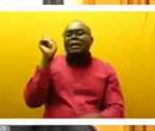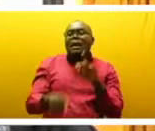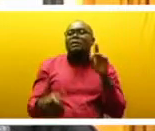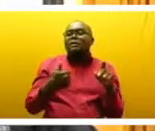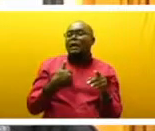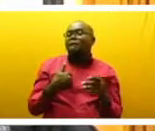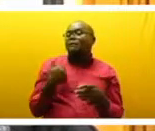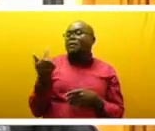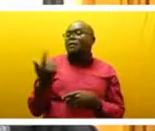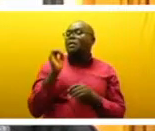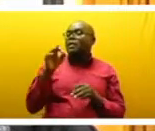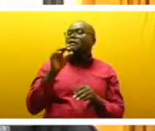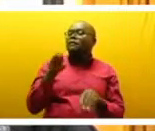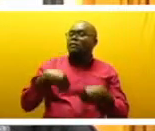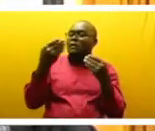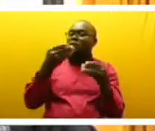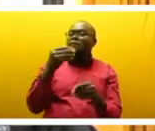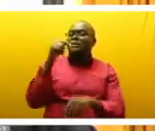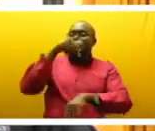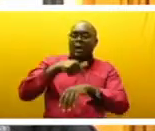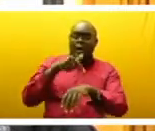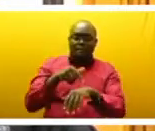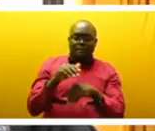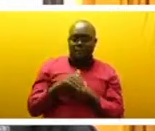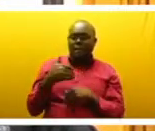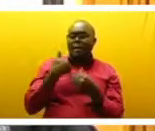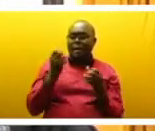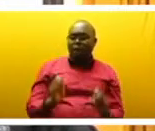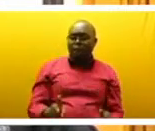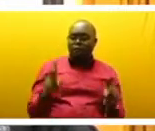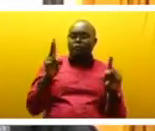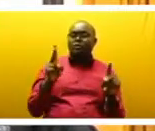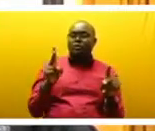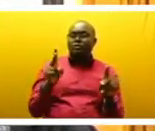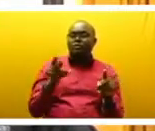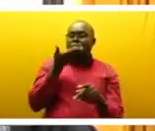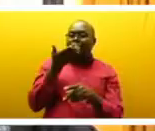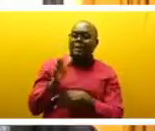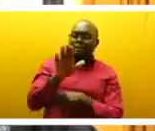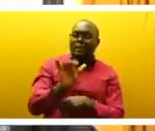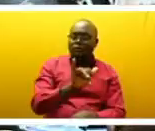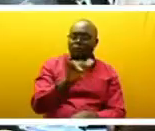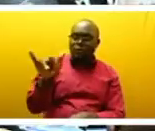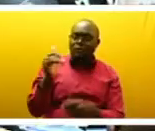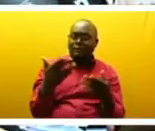unless you assure us, my lady, that we will have an opportunity to reply.